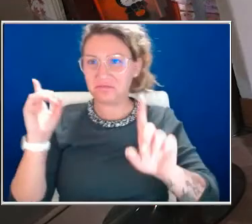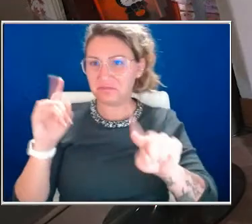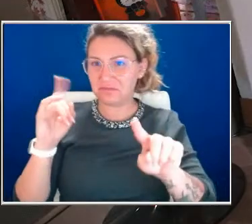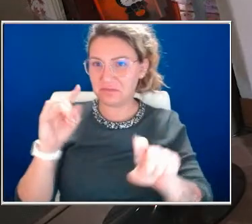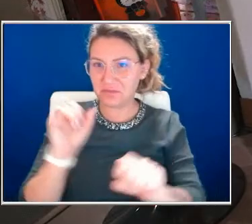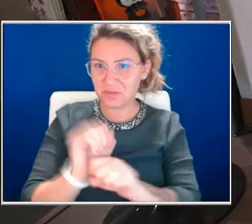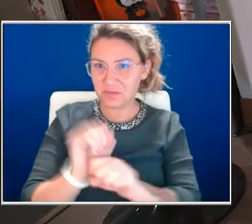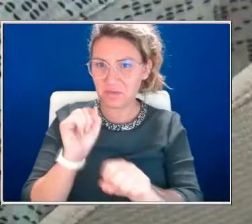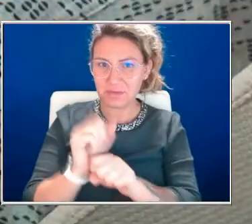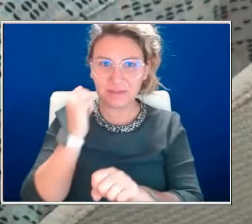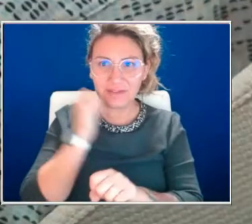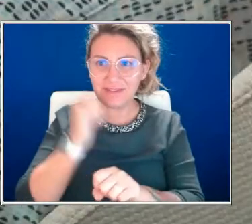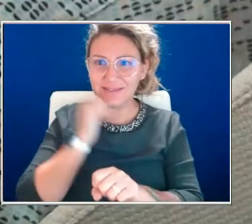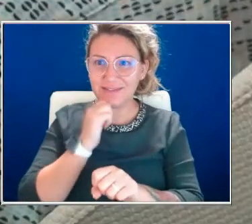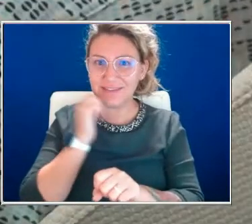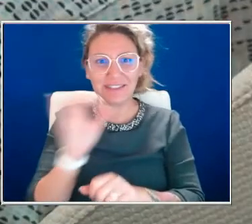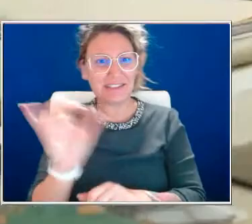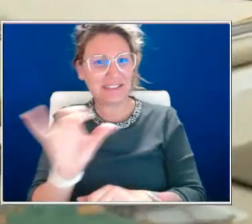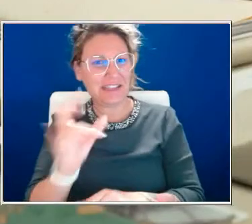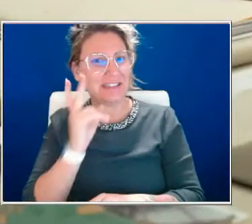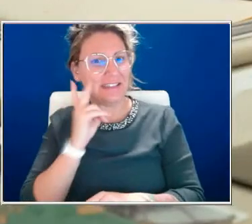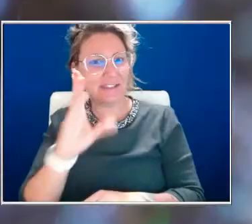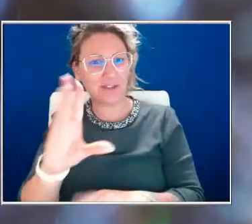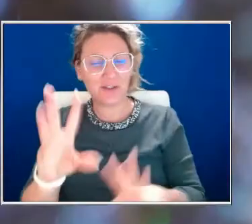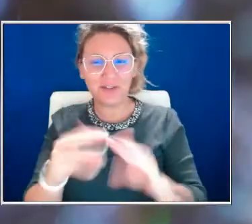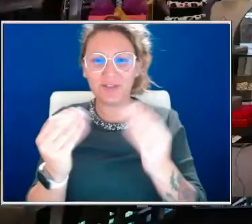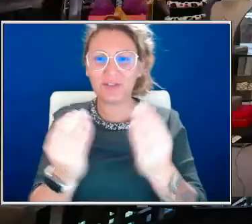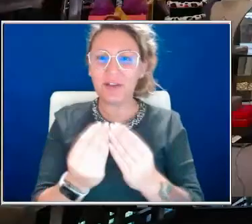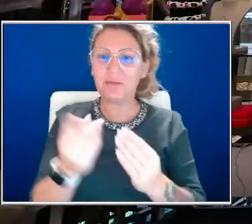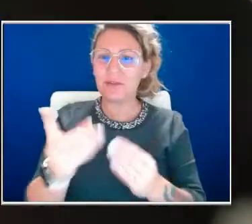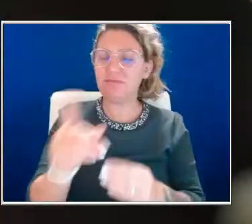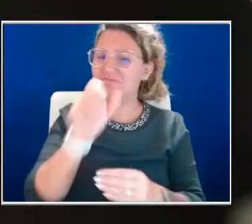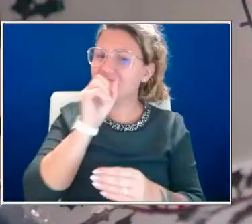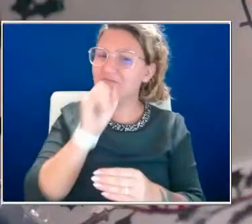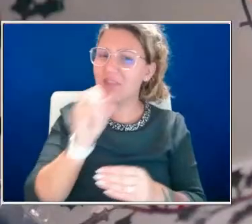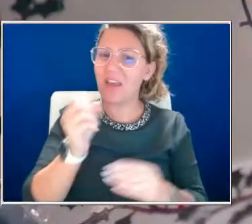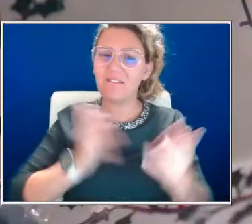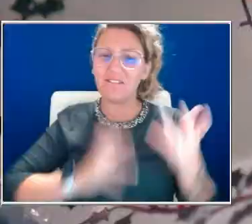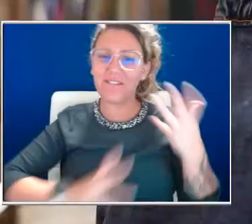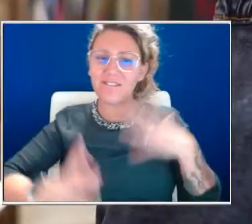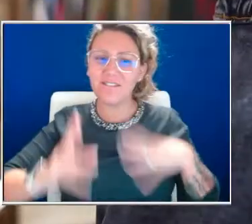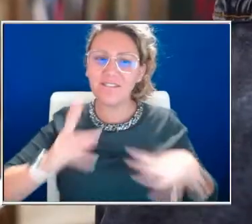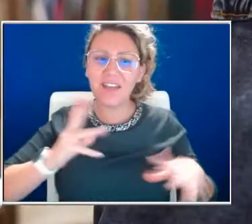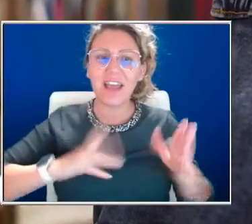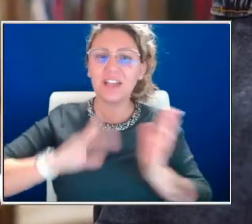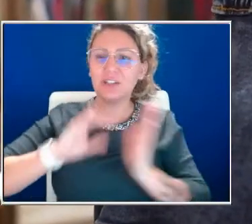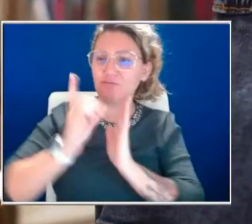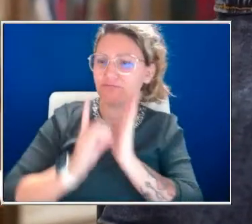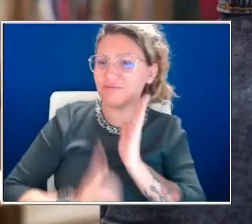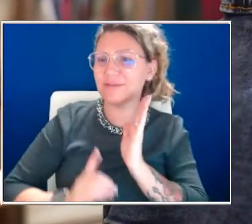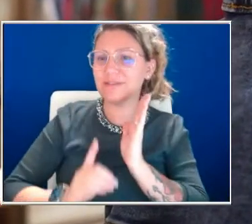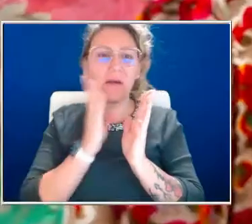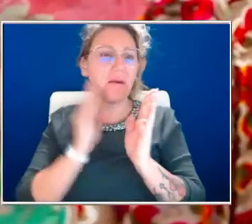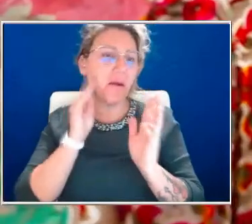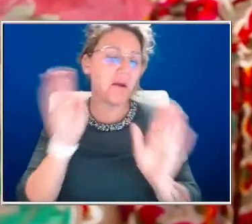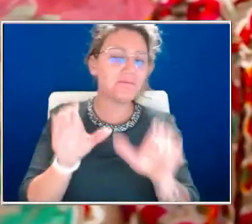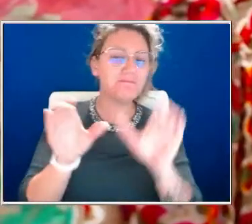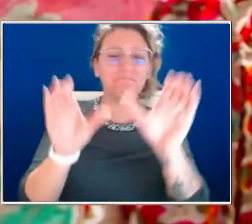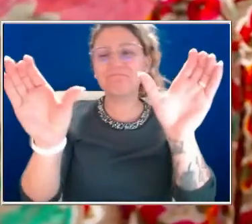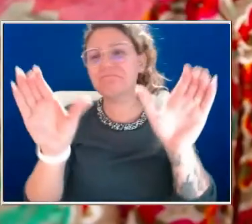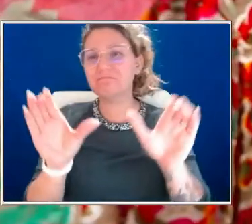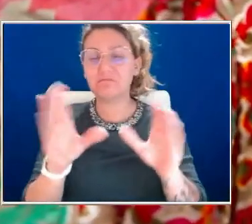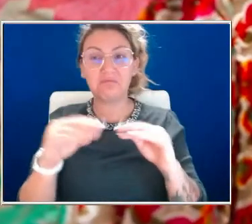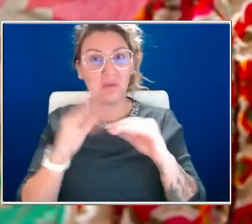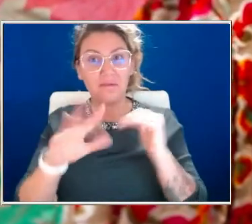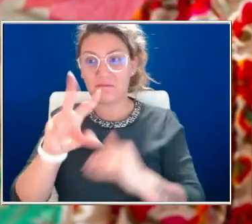home to see your family. He loves fashion, design, home decor, gifts, flowers, and event planning. And for more than 50 years, he's done